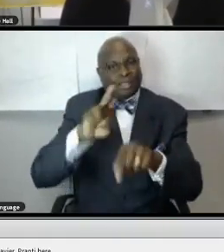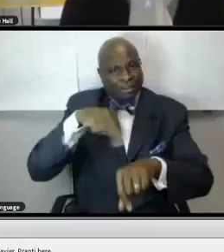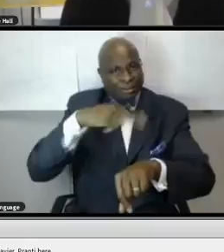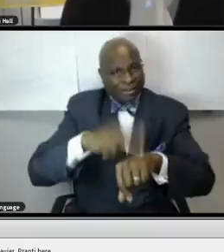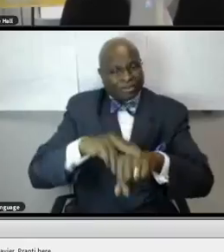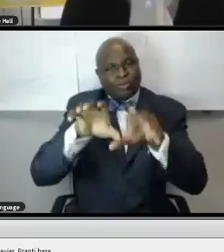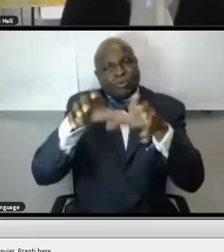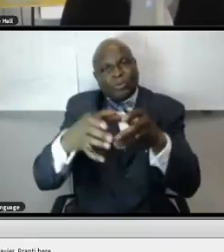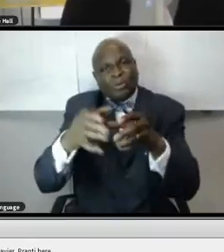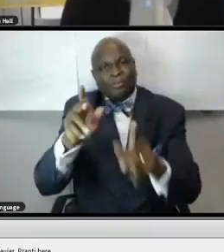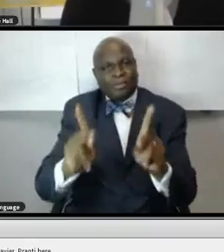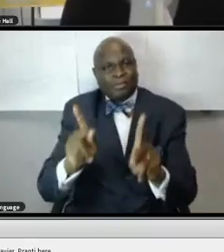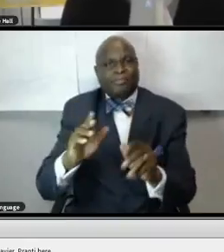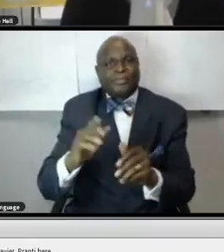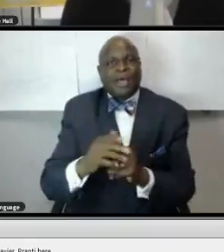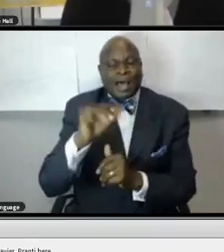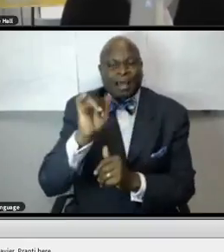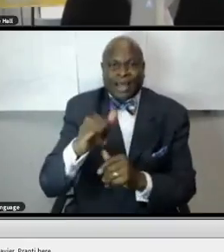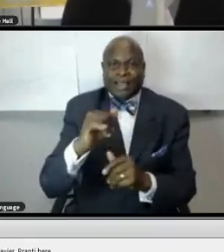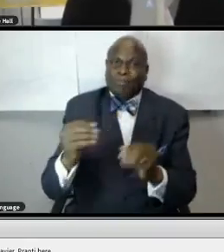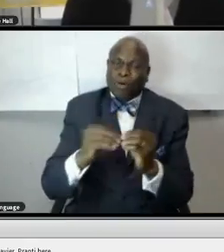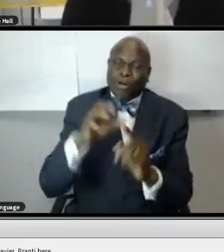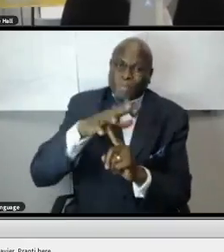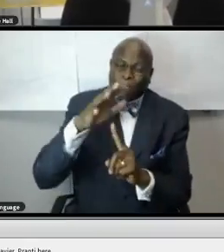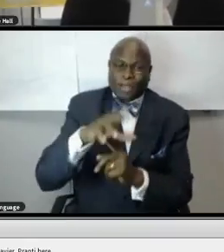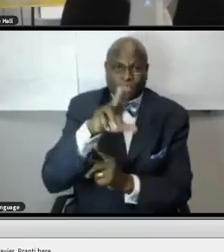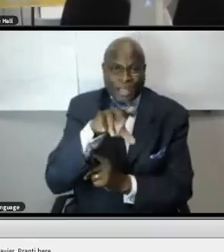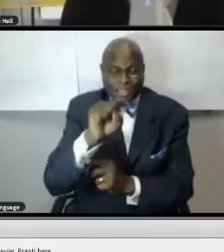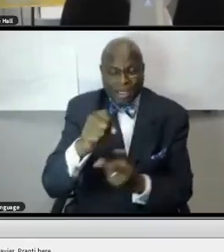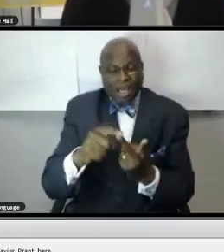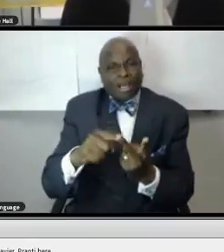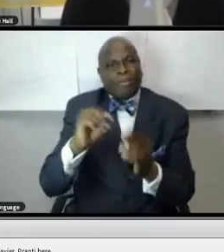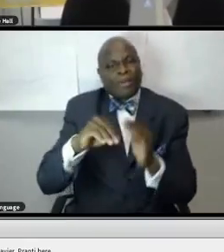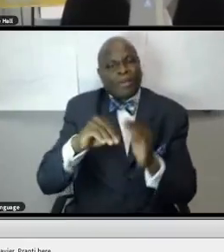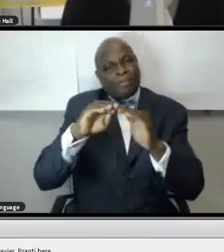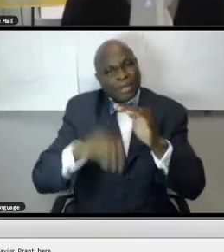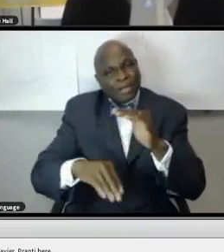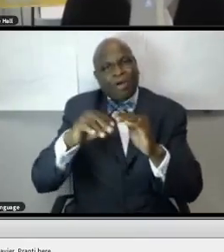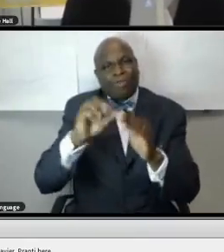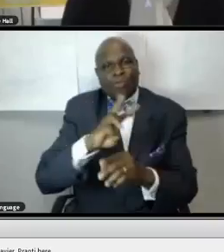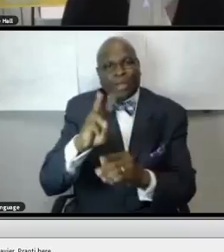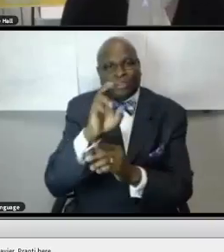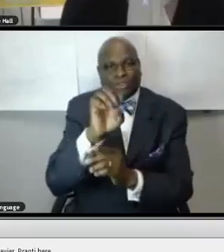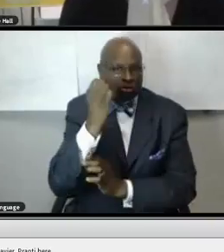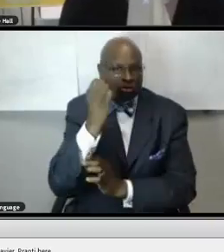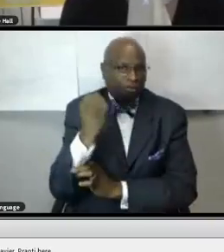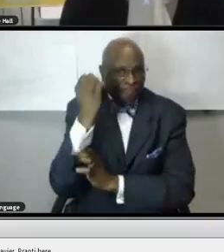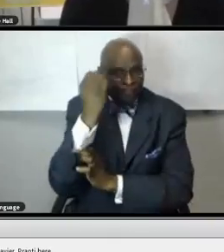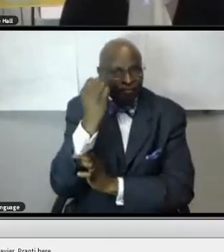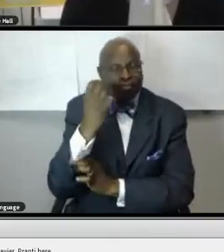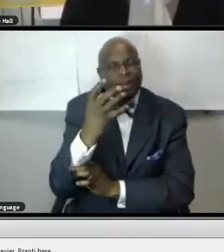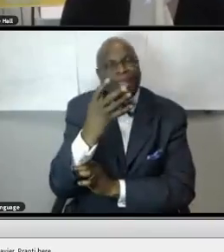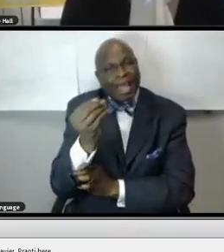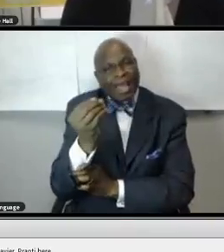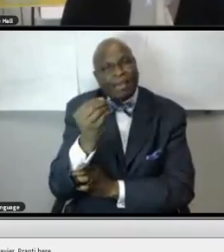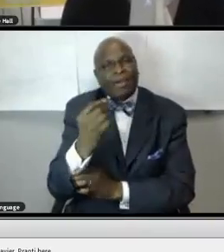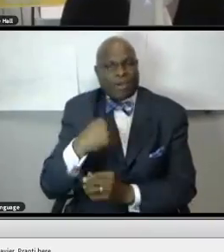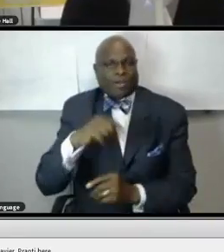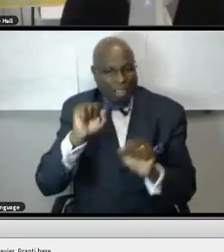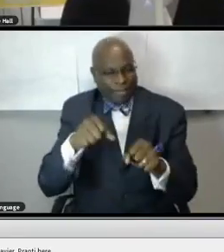That's more than the population of the United States, a little bit under the population of Western Europe. And we could